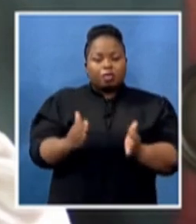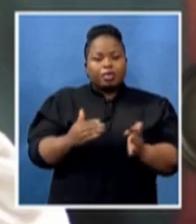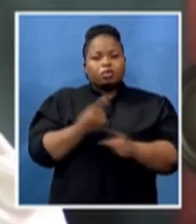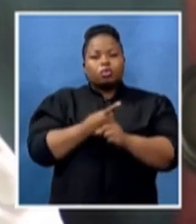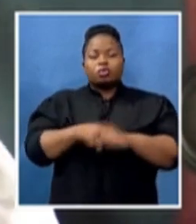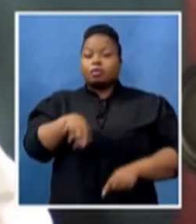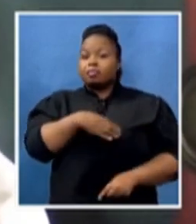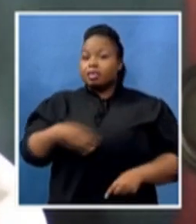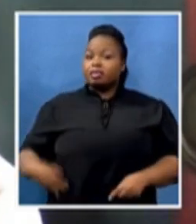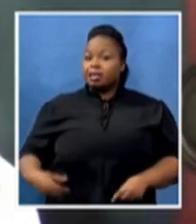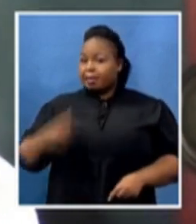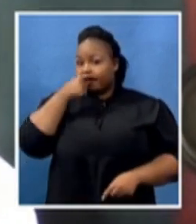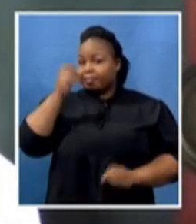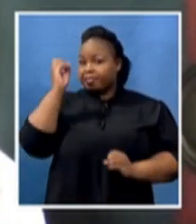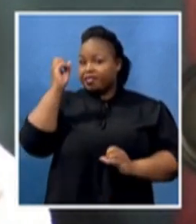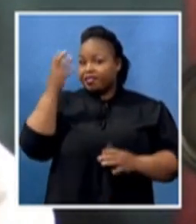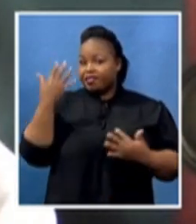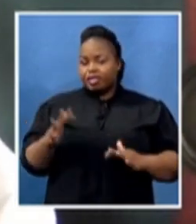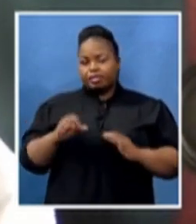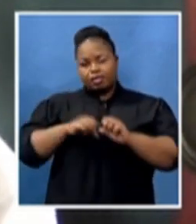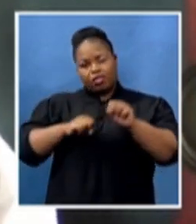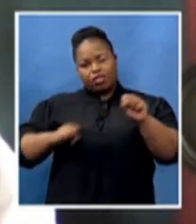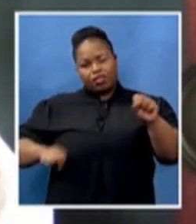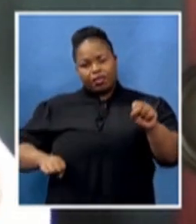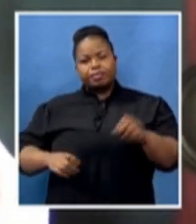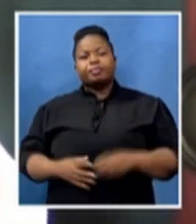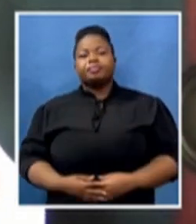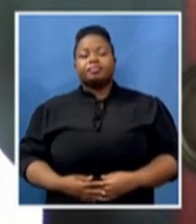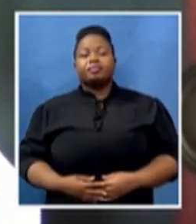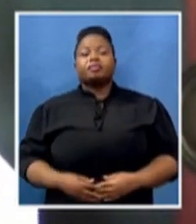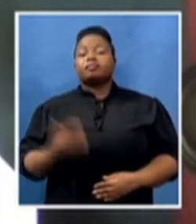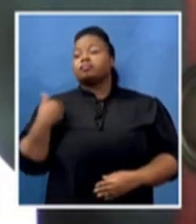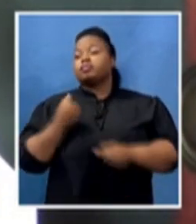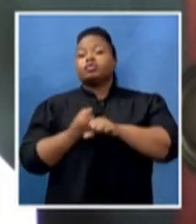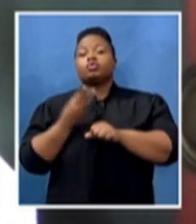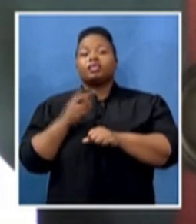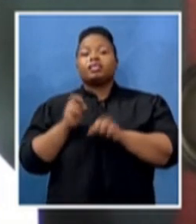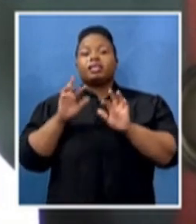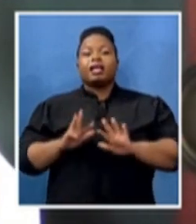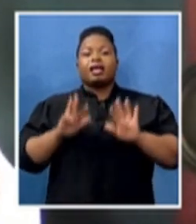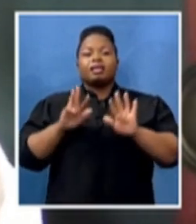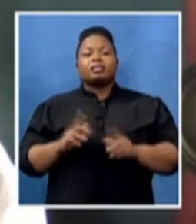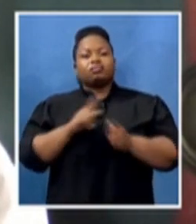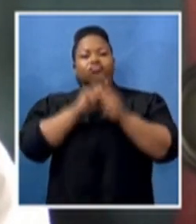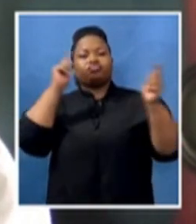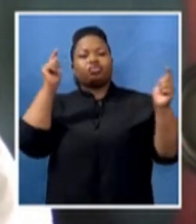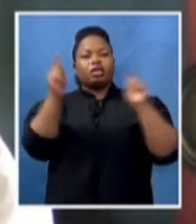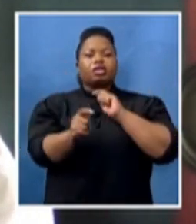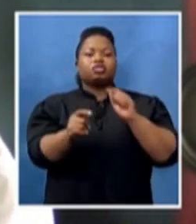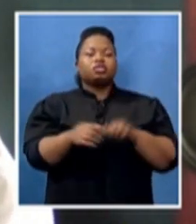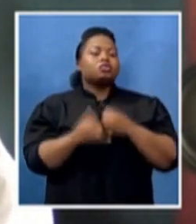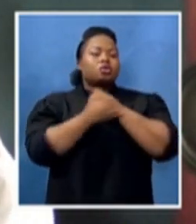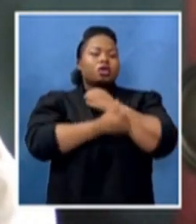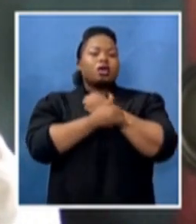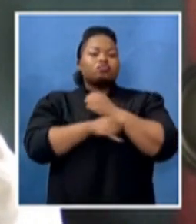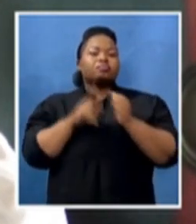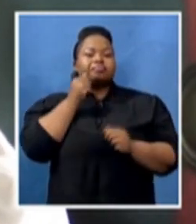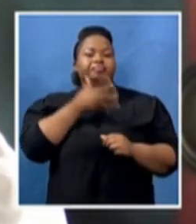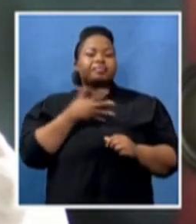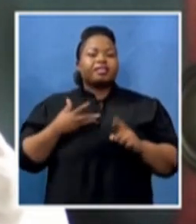length. 2019 marked a turning point in the country's response to gender-based violence. Civil society comprised